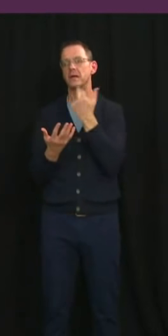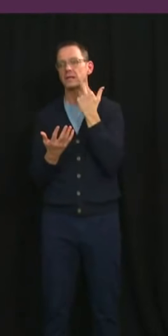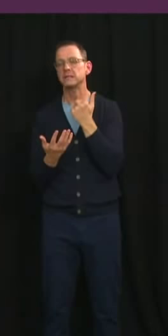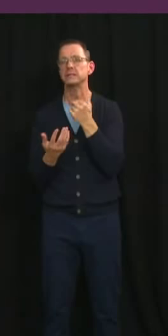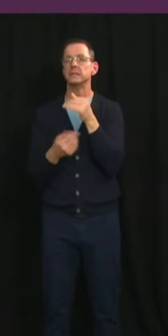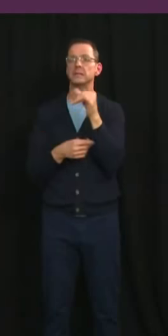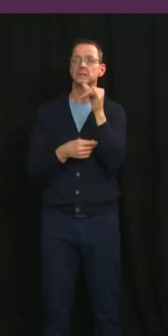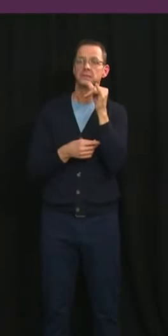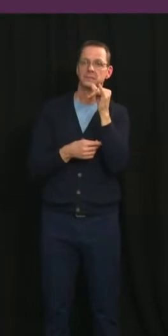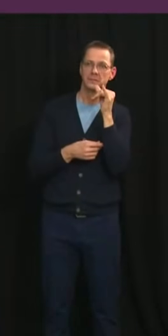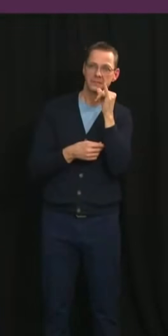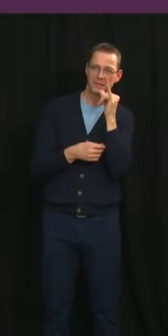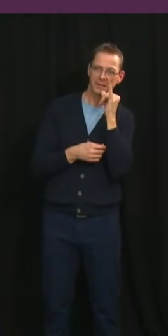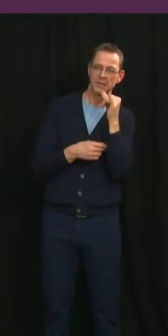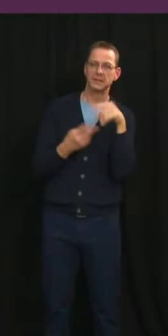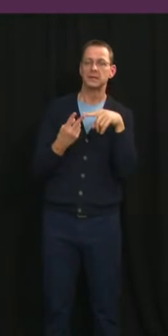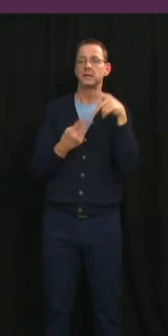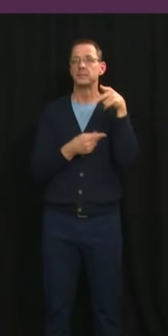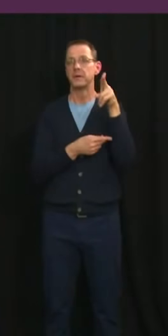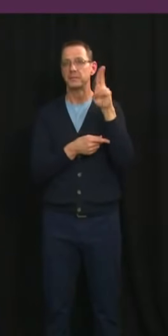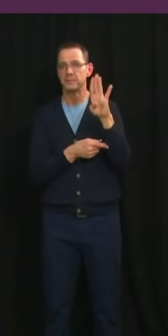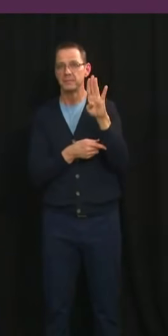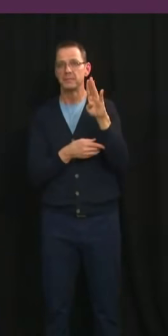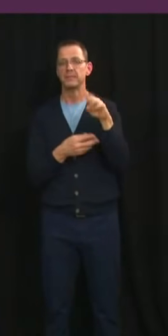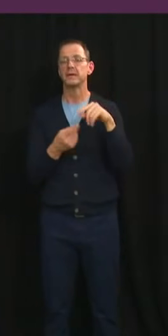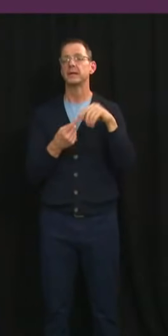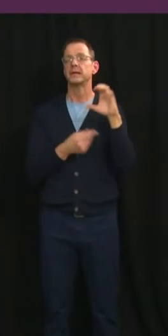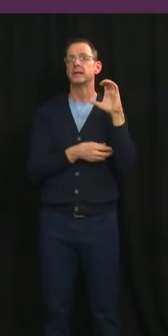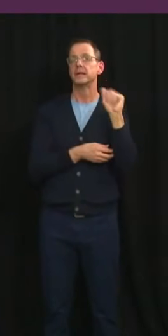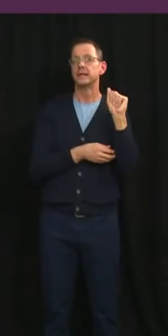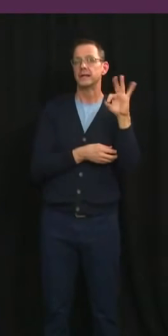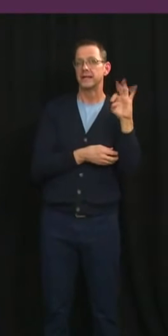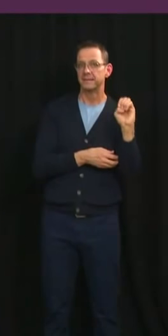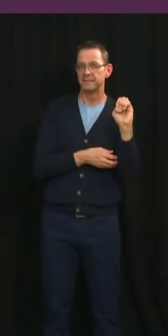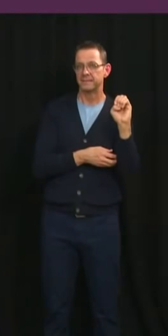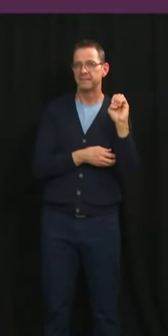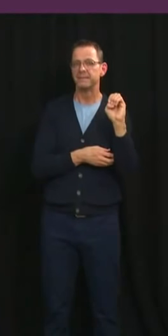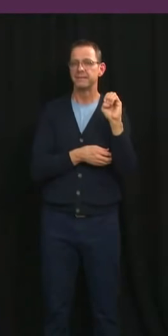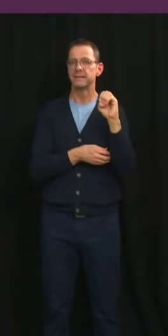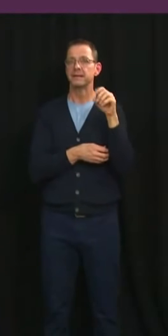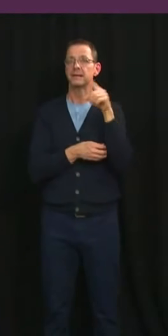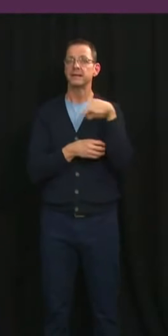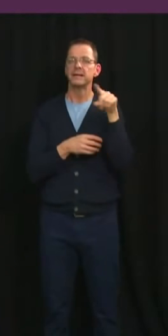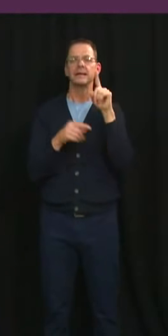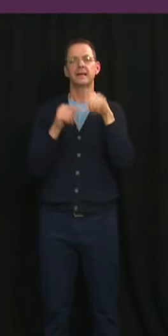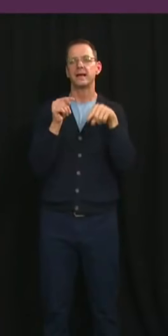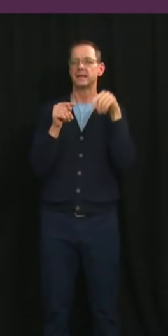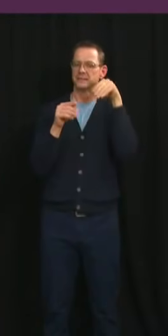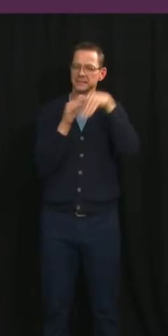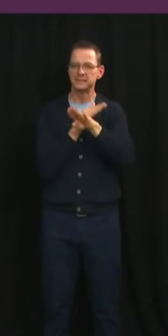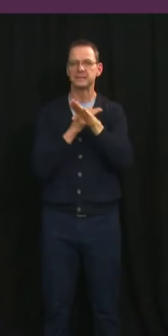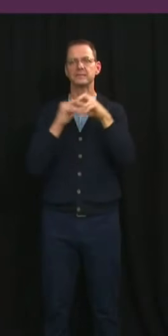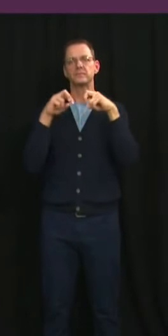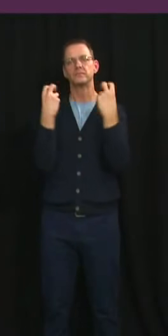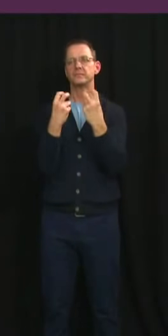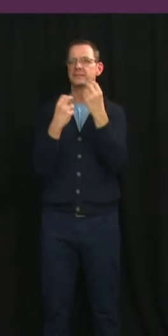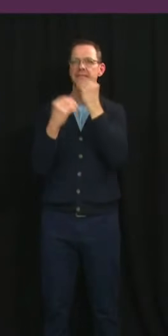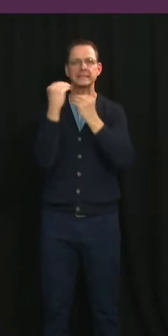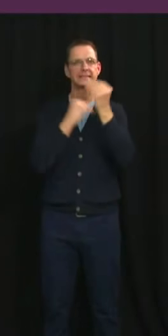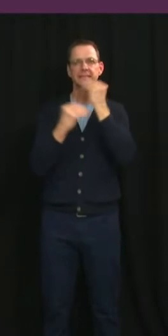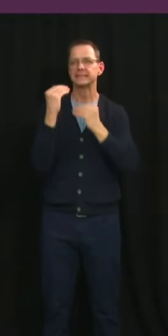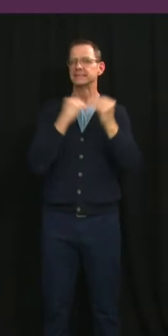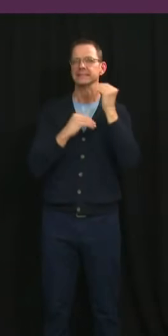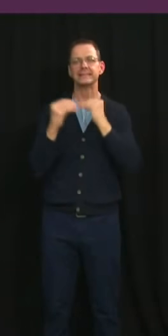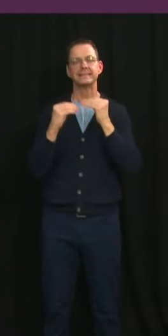Takeout, curbside pickup, and delivery services can continue. Recognizing that we are seeing better